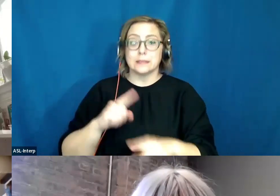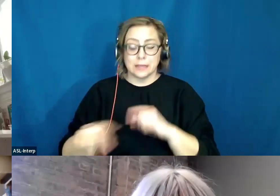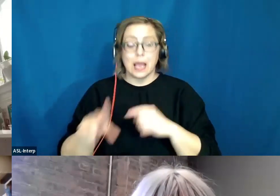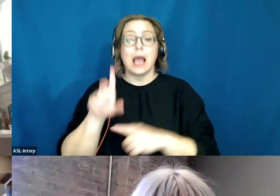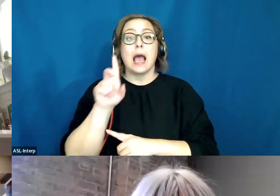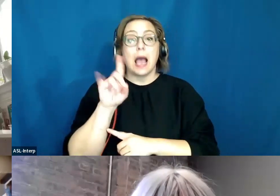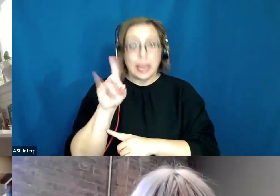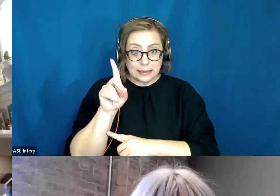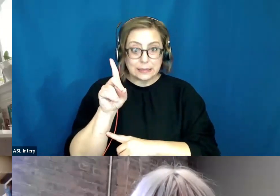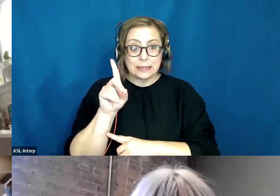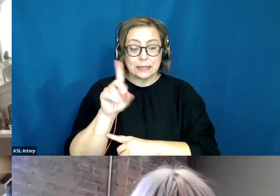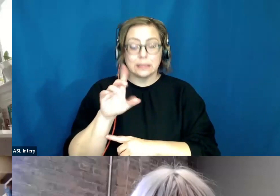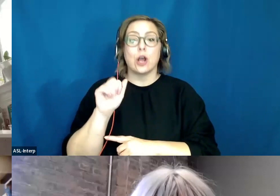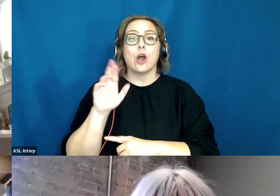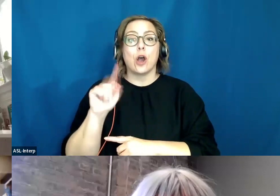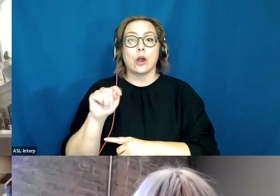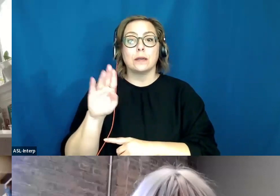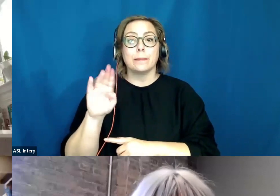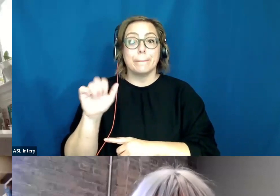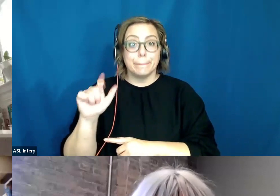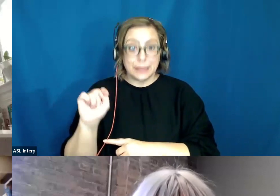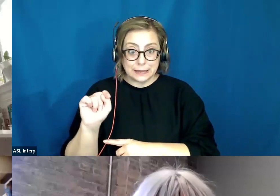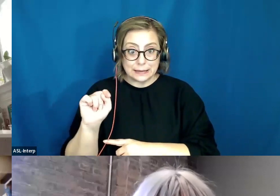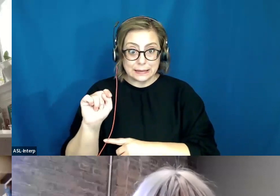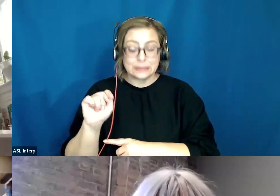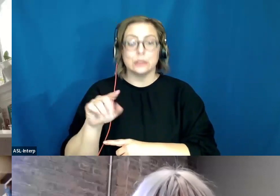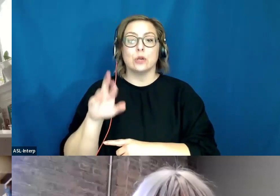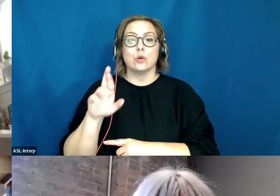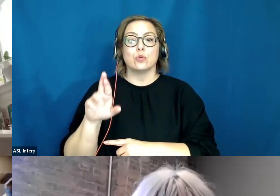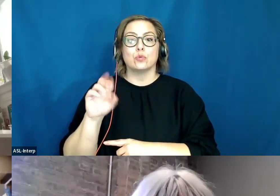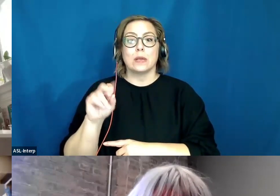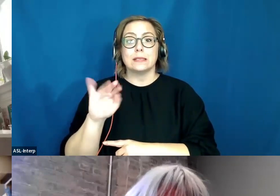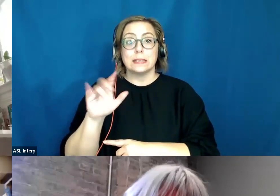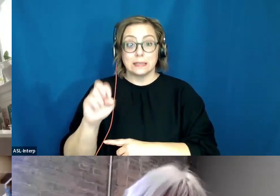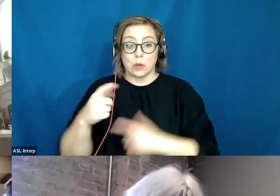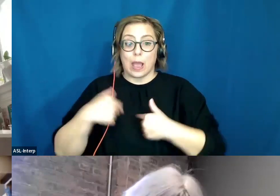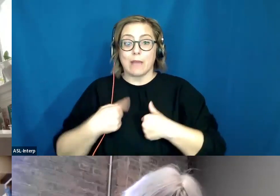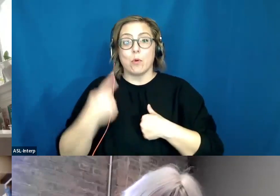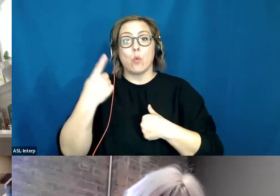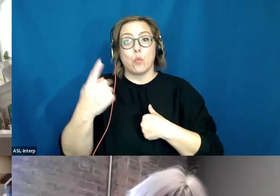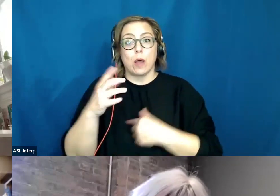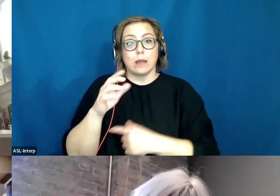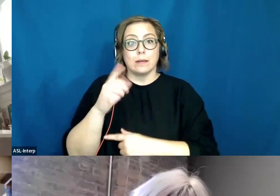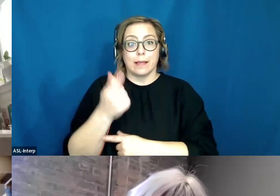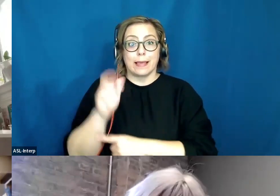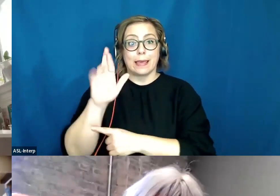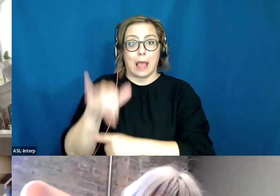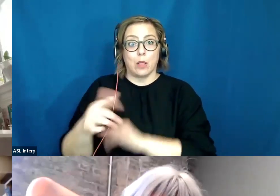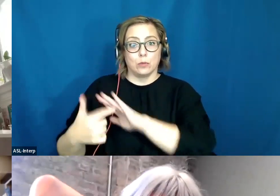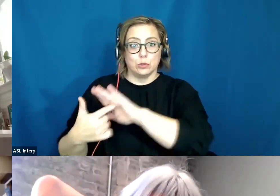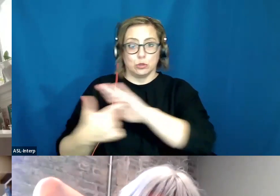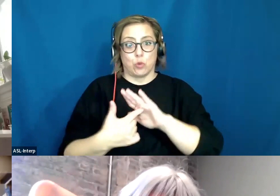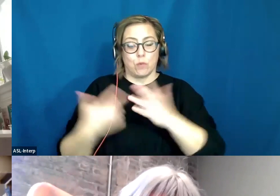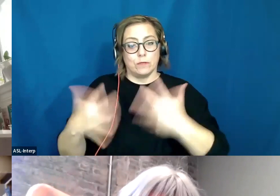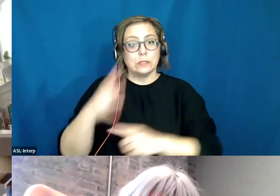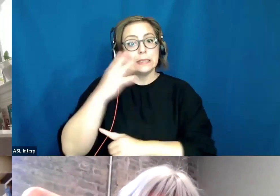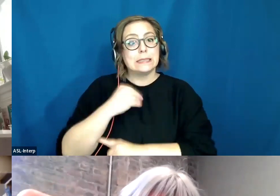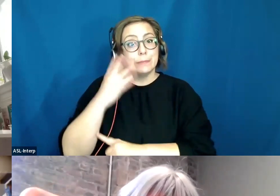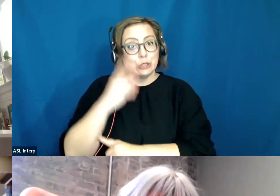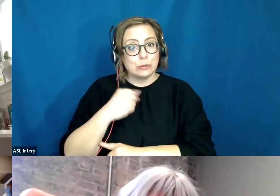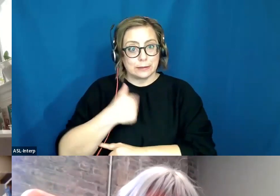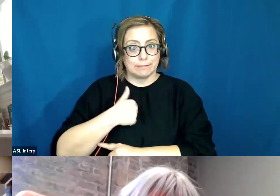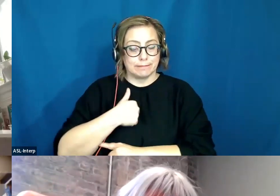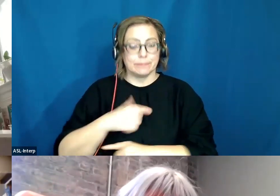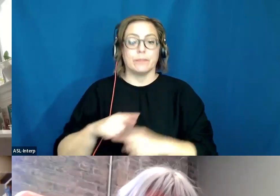the Art Beat residency, so I have a gallery show under my belt, and I think I'm getting the little